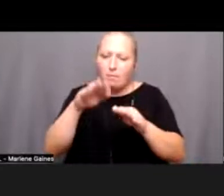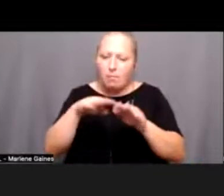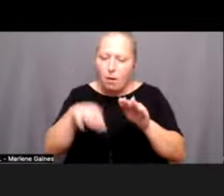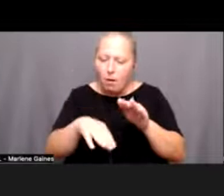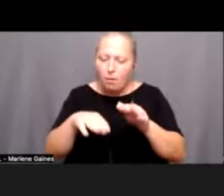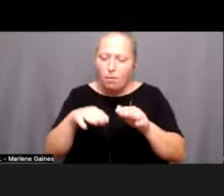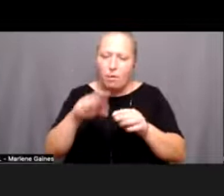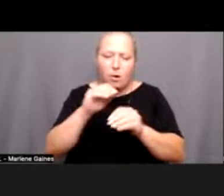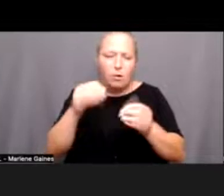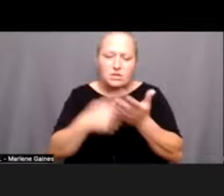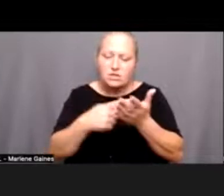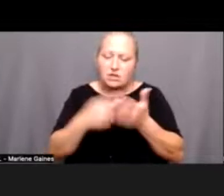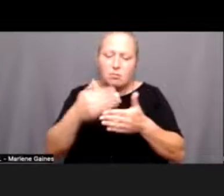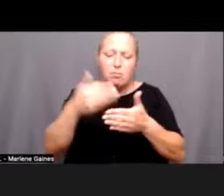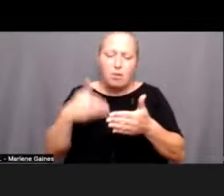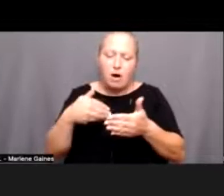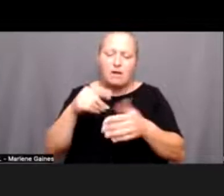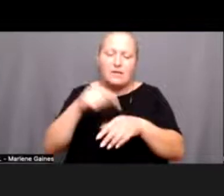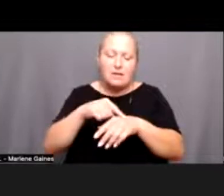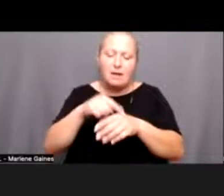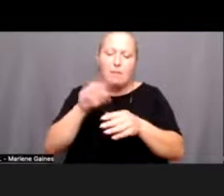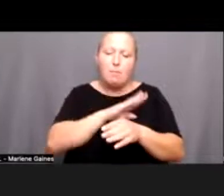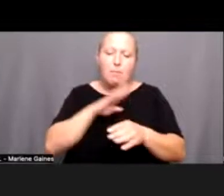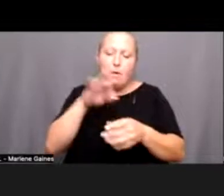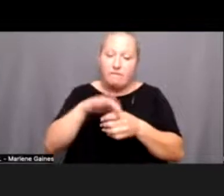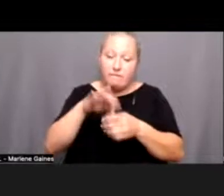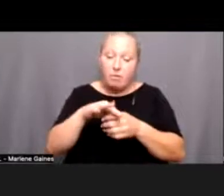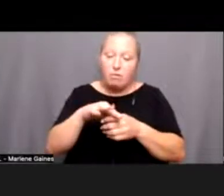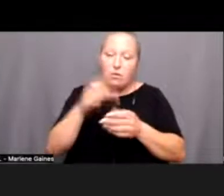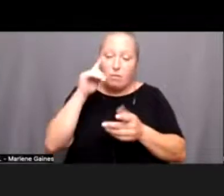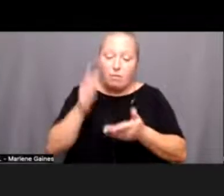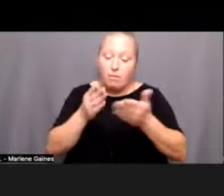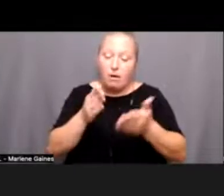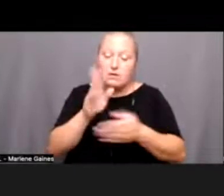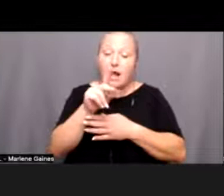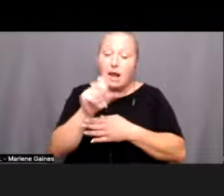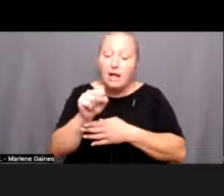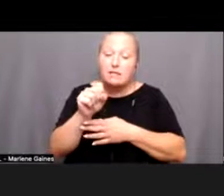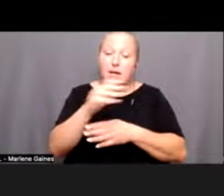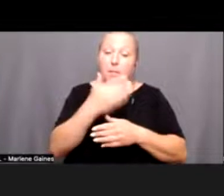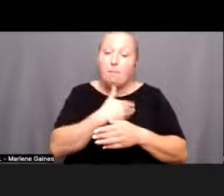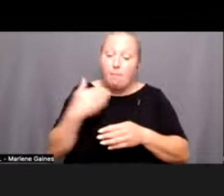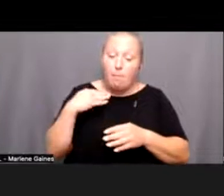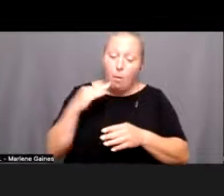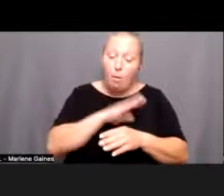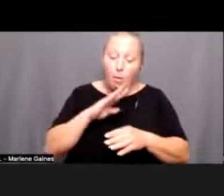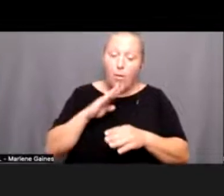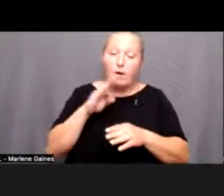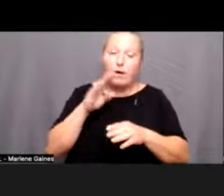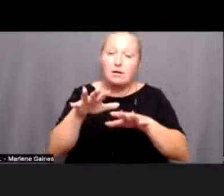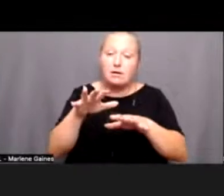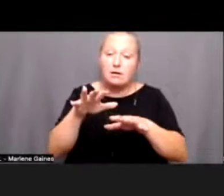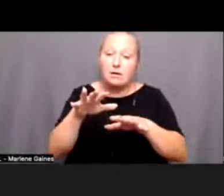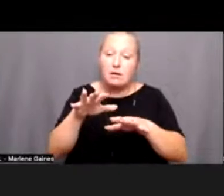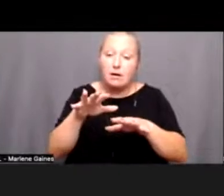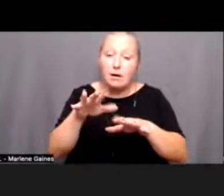these items prior to the time the board votes on the motion unless members of the board, staff, or public request specific items be removed and